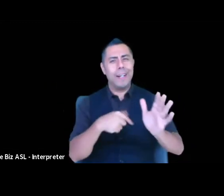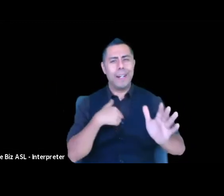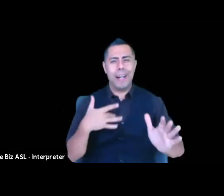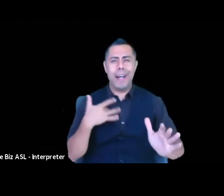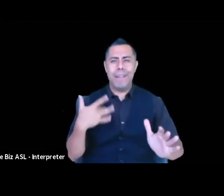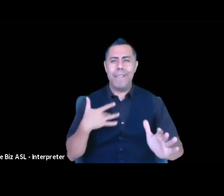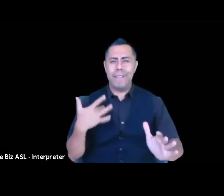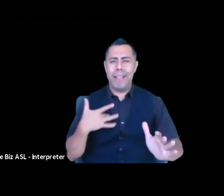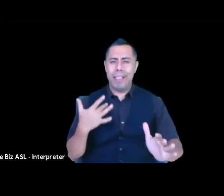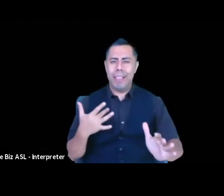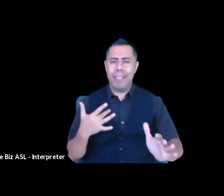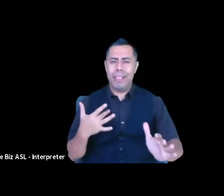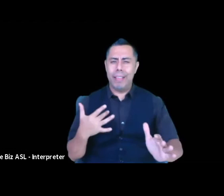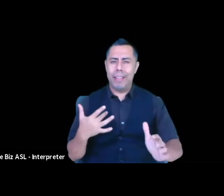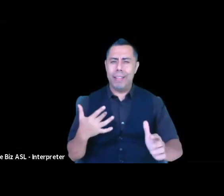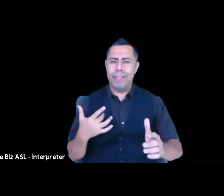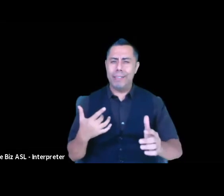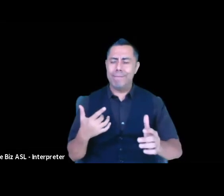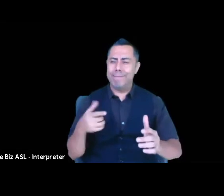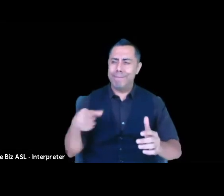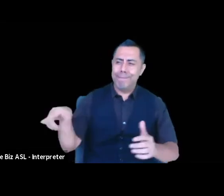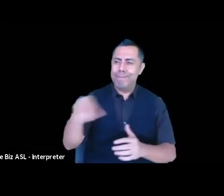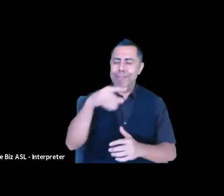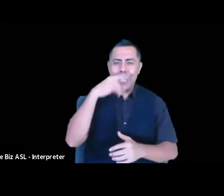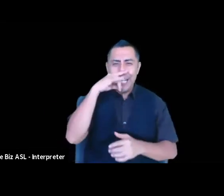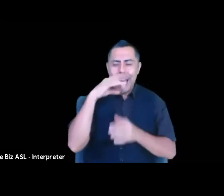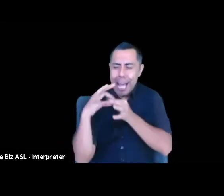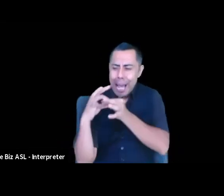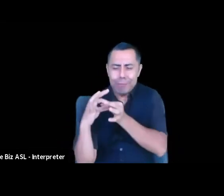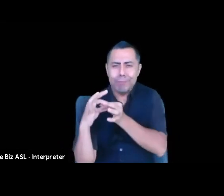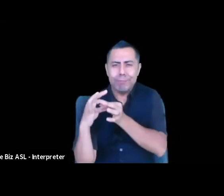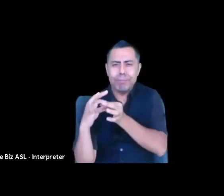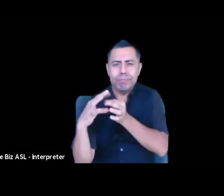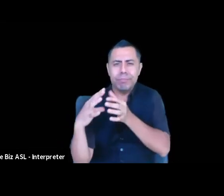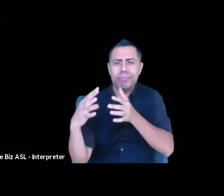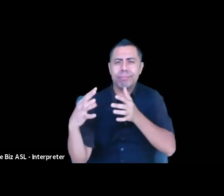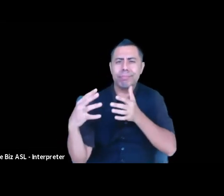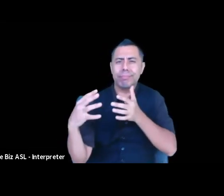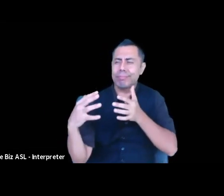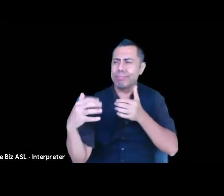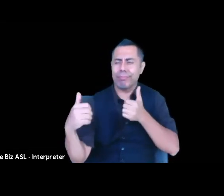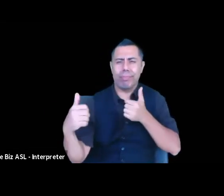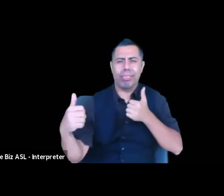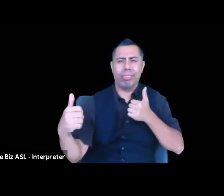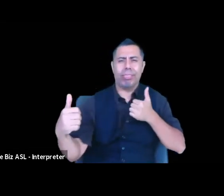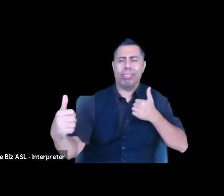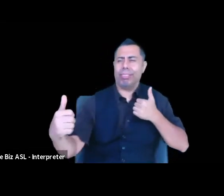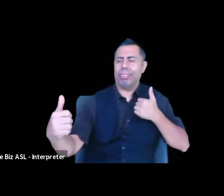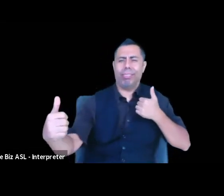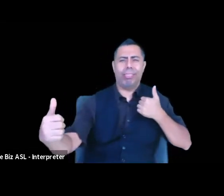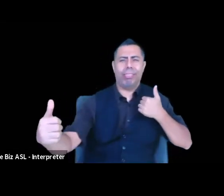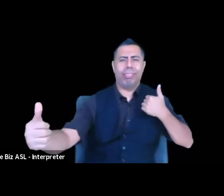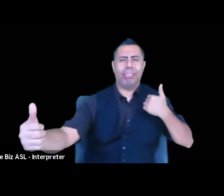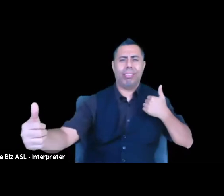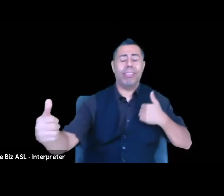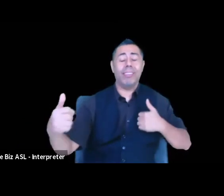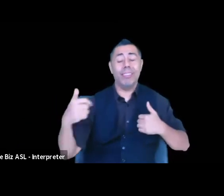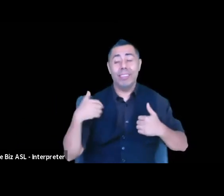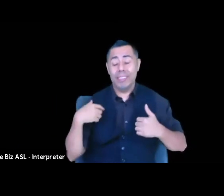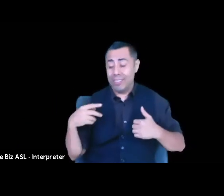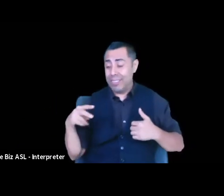distance that I was feeling from the other kids. And then as time went on, by the time I was about fourth and fifth